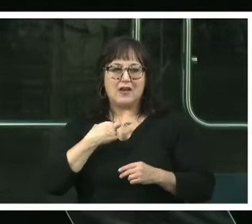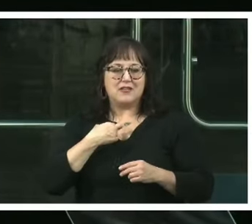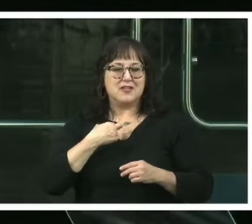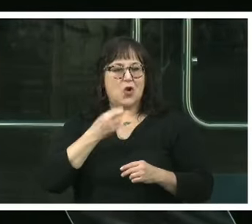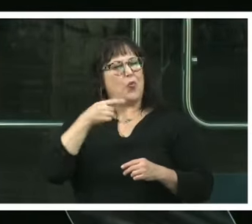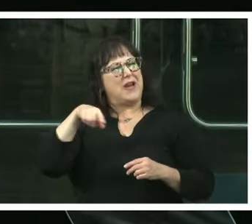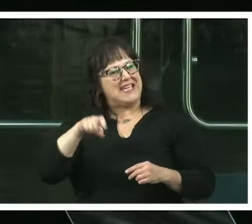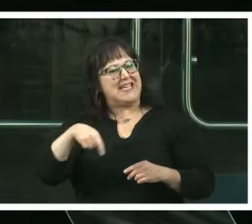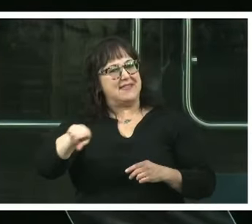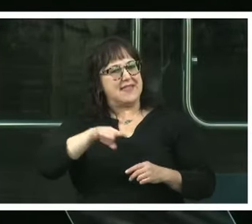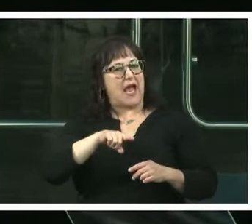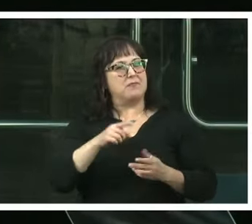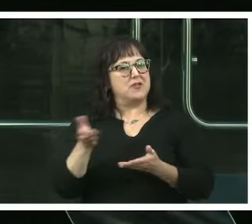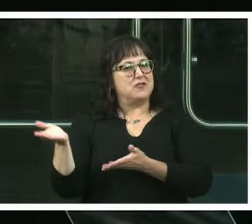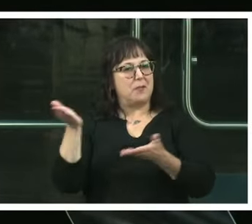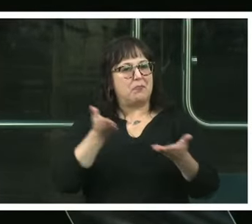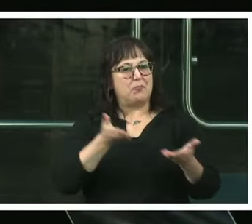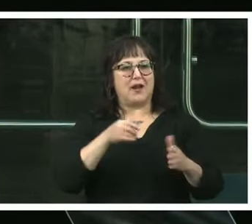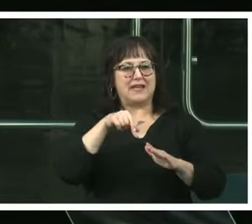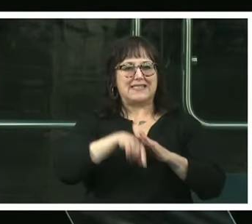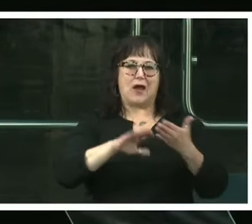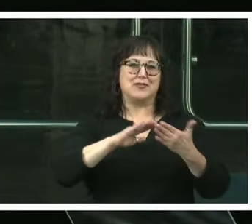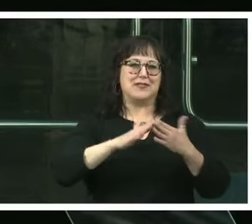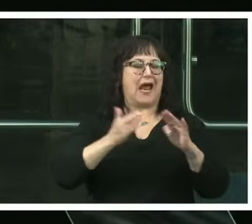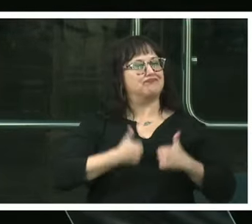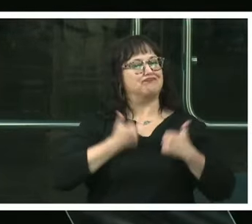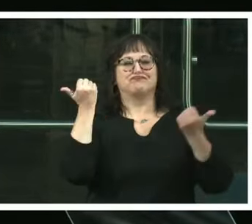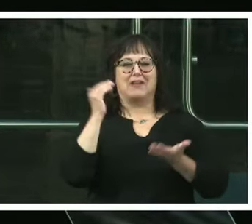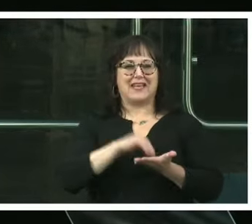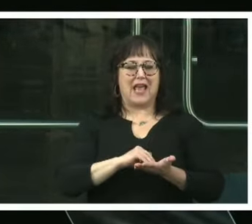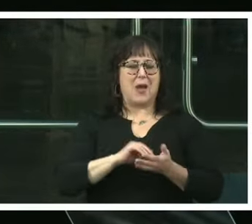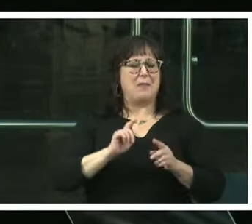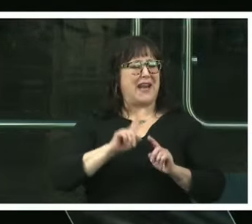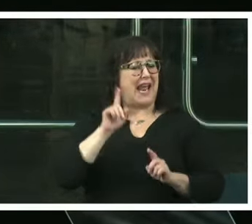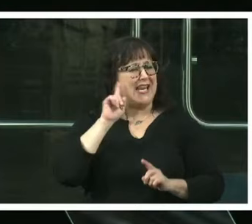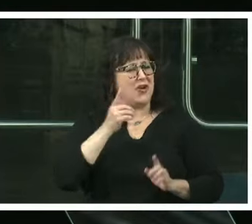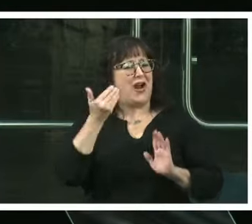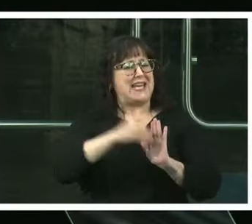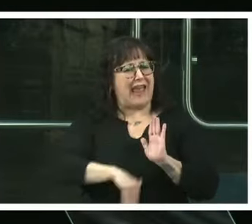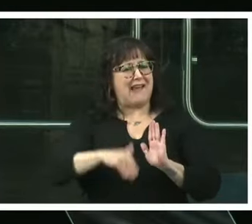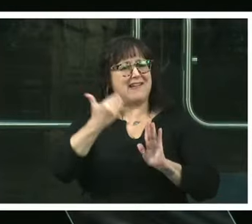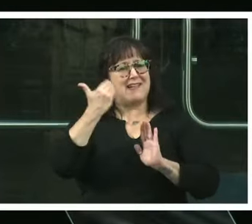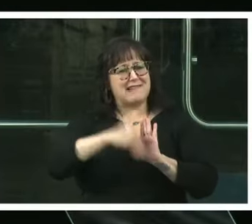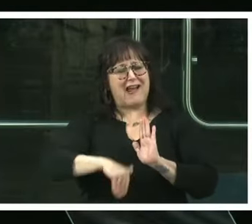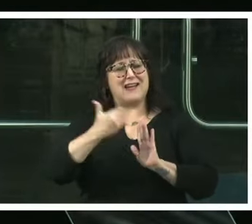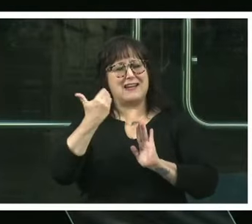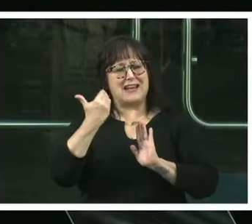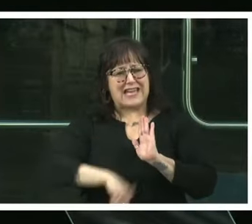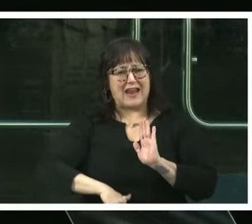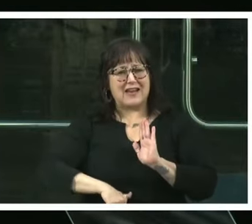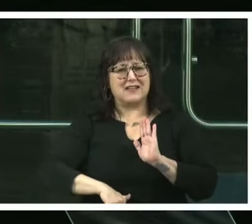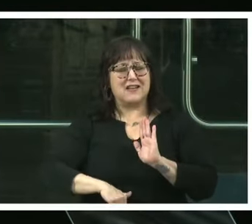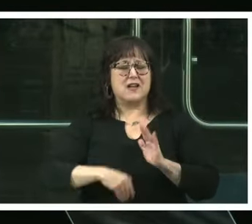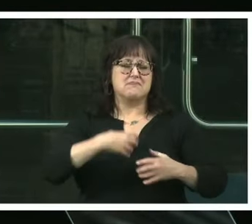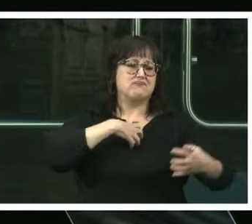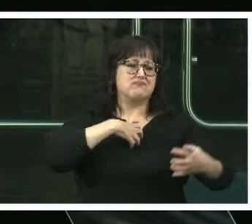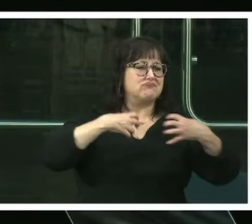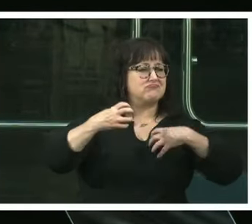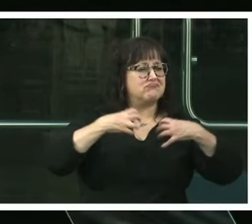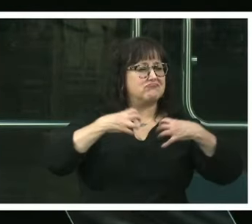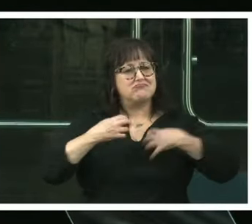back to life. Their number one concern that I've heard over and over, office after office, public